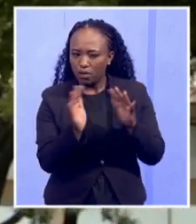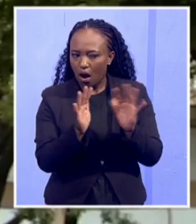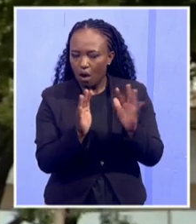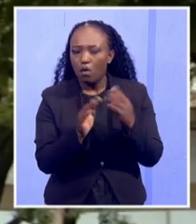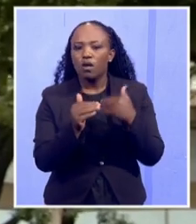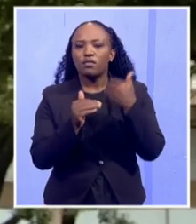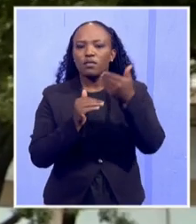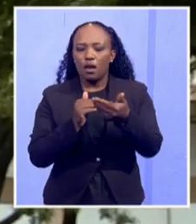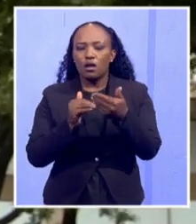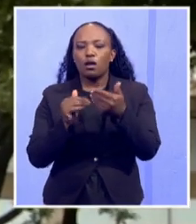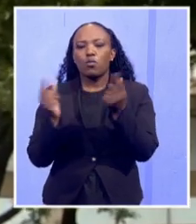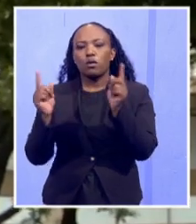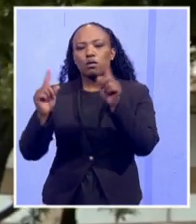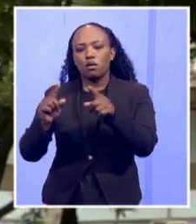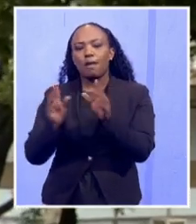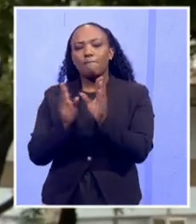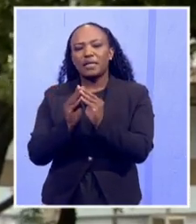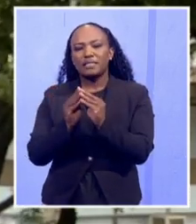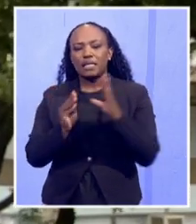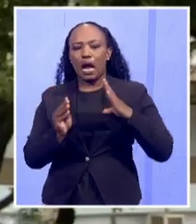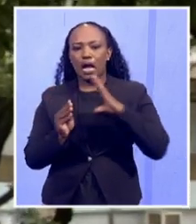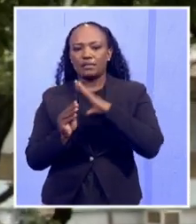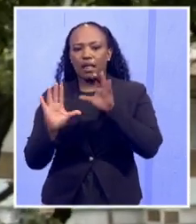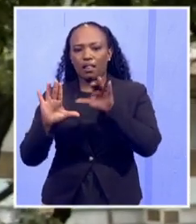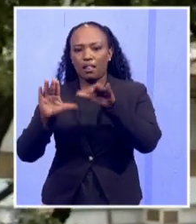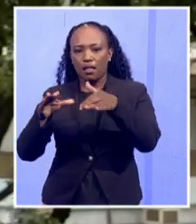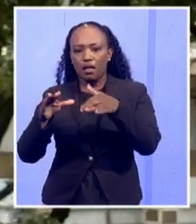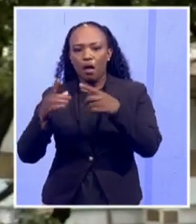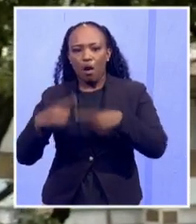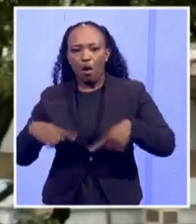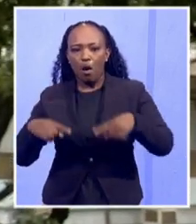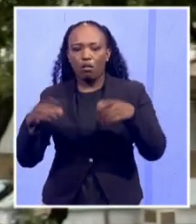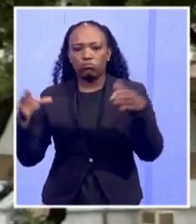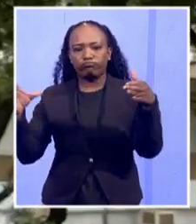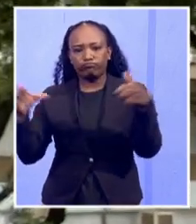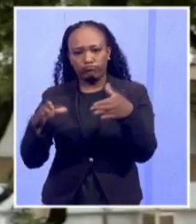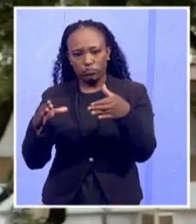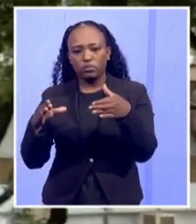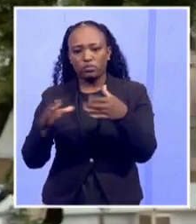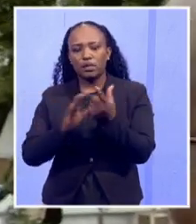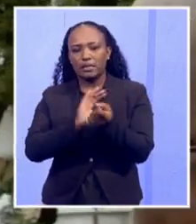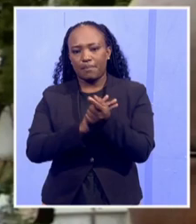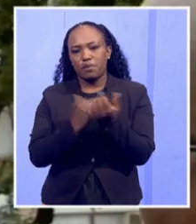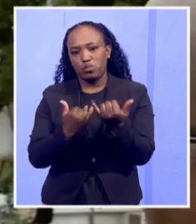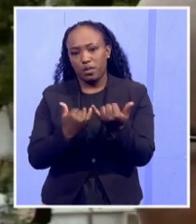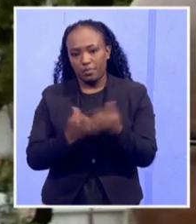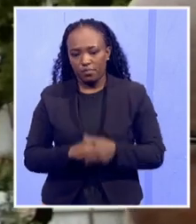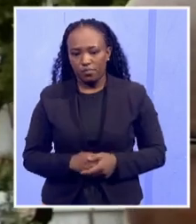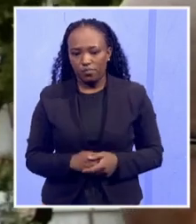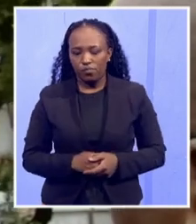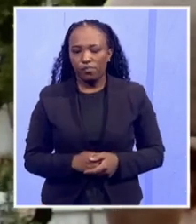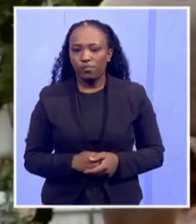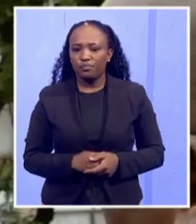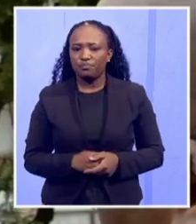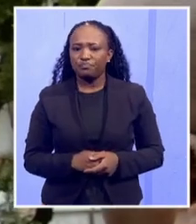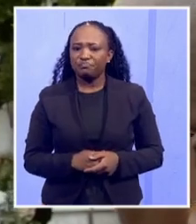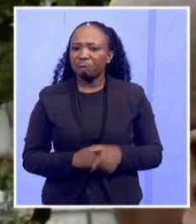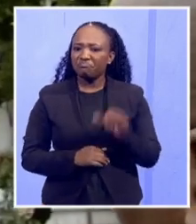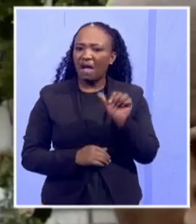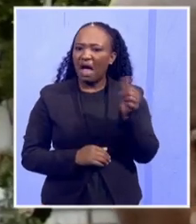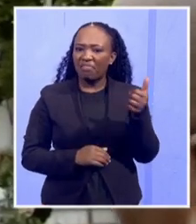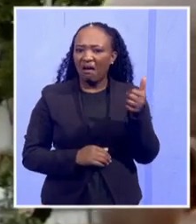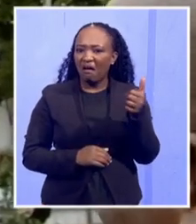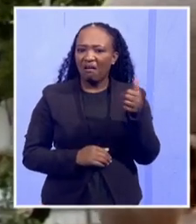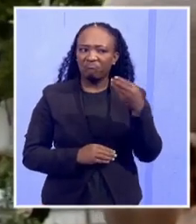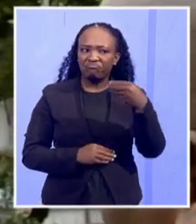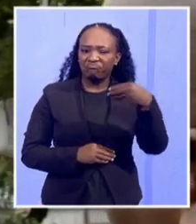we go to council. Then when we go to council, find all of us, we're in the same page. That's what's going to happen. Are there any other motions that may be at play just